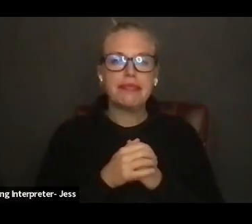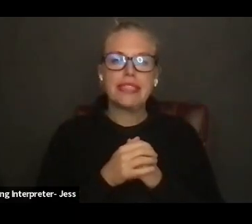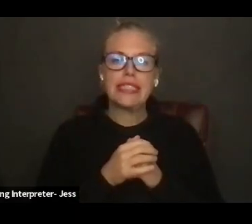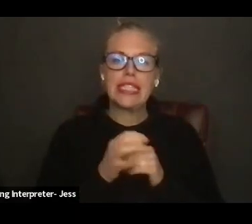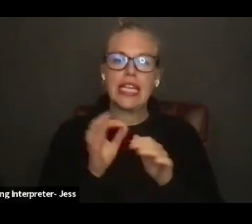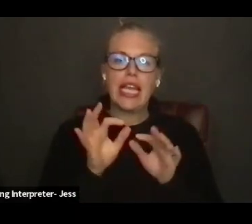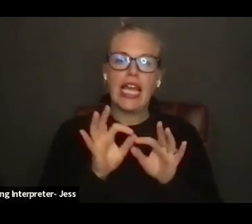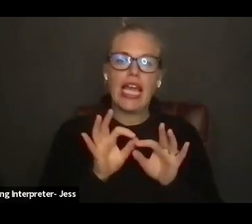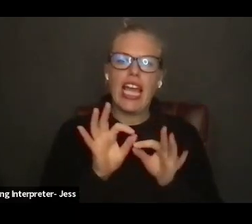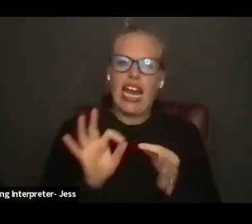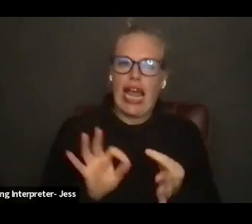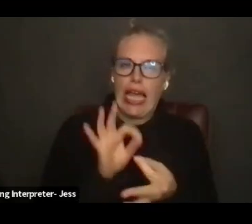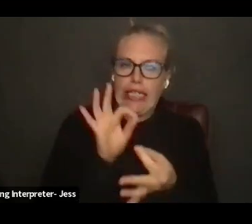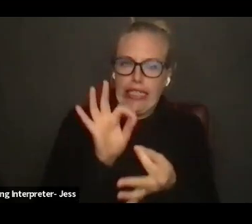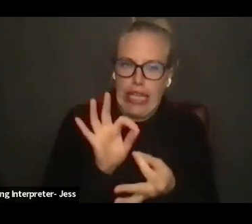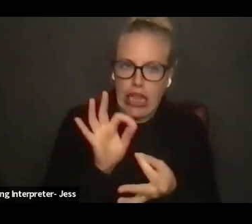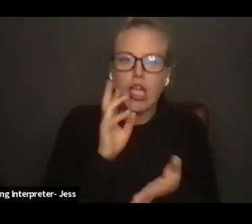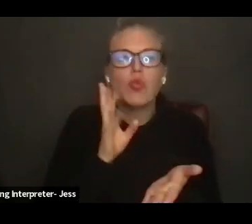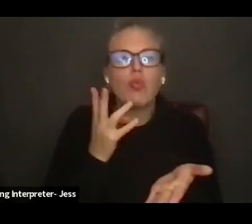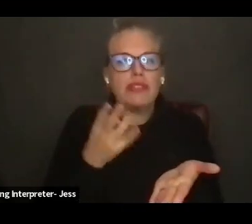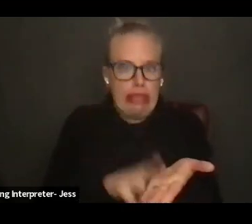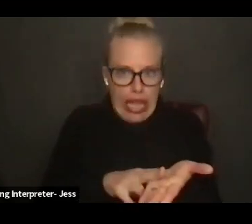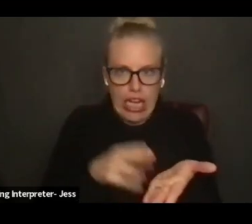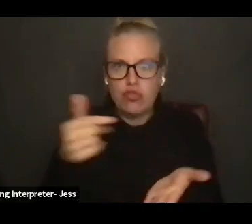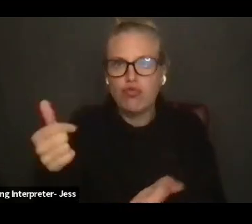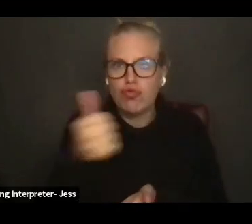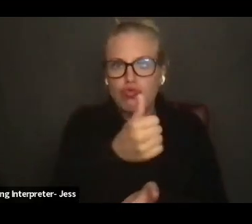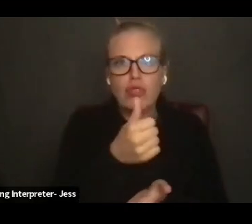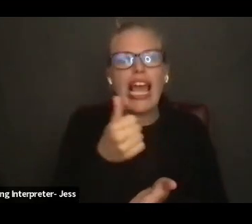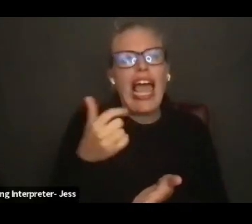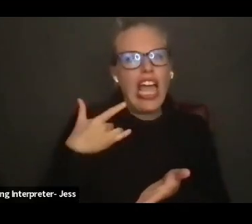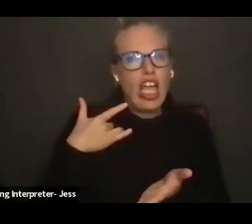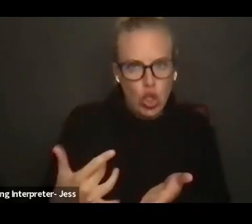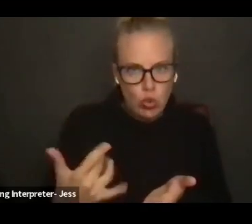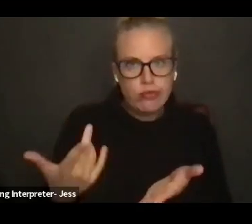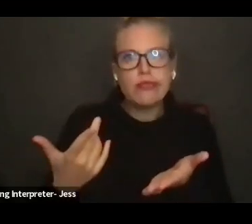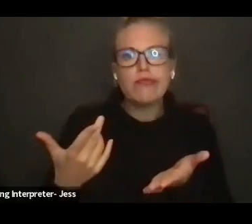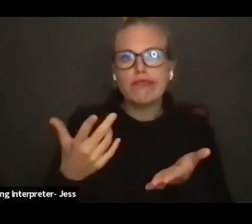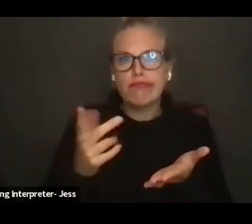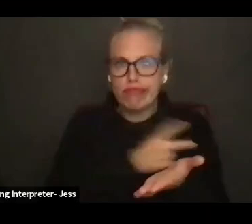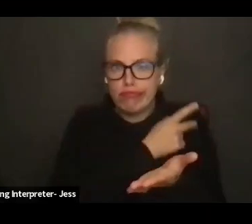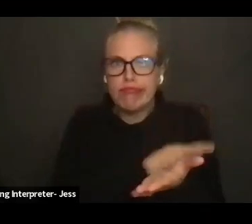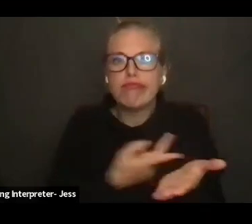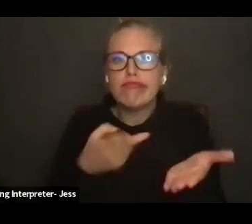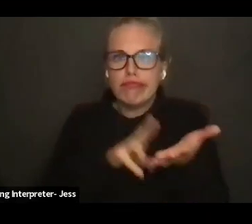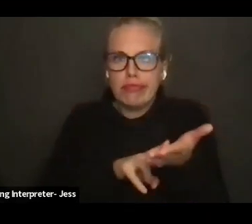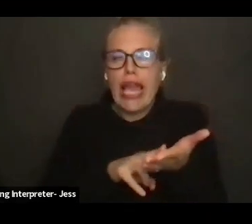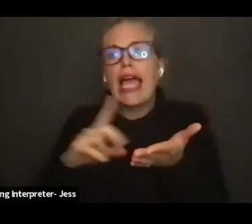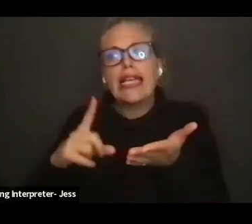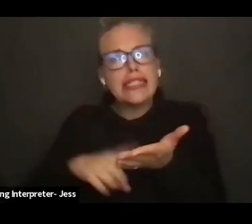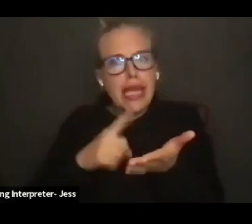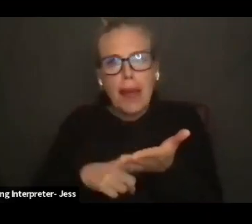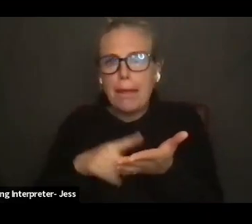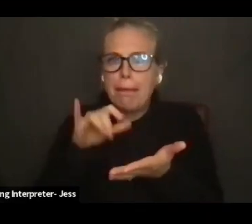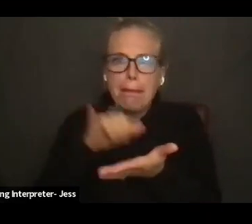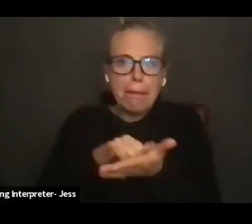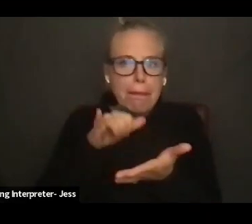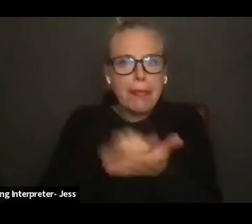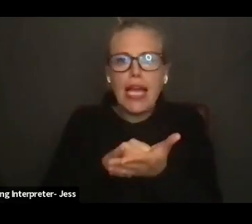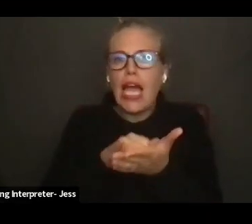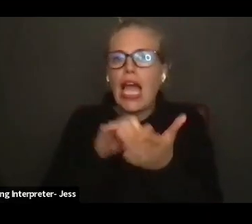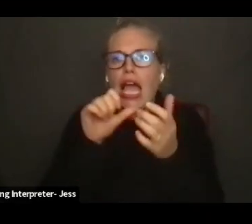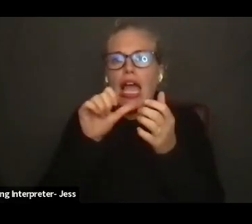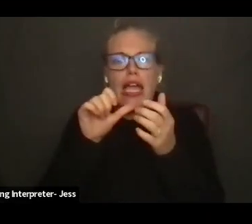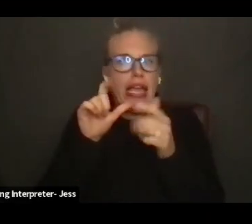ideally you would sign it, and that happens almost all of the time. But there are times when you can't sign it because you're